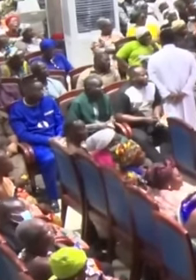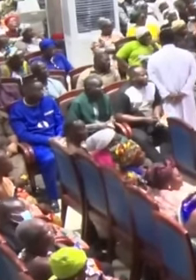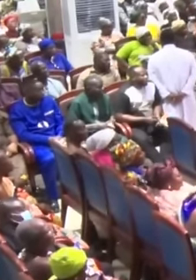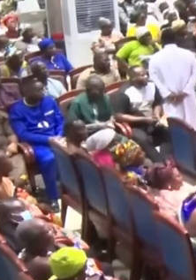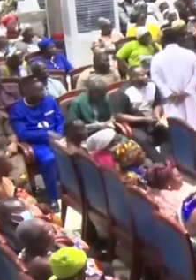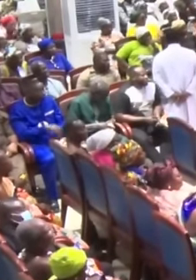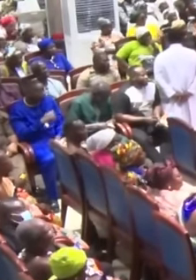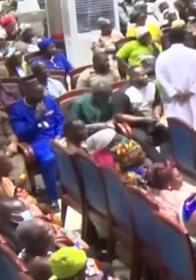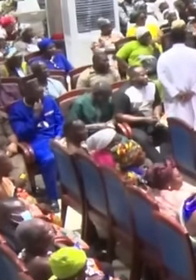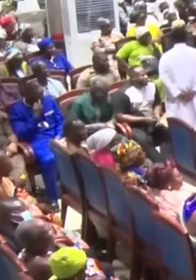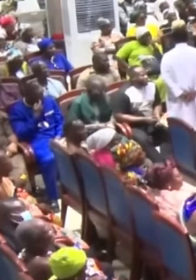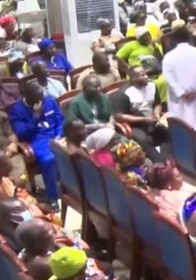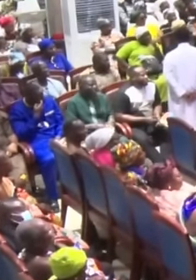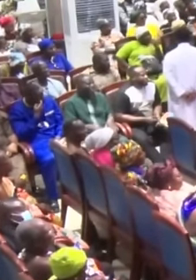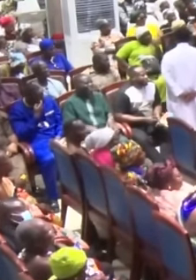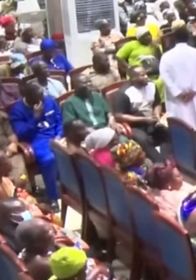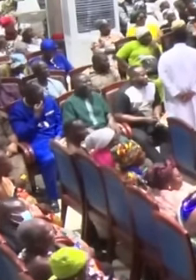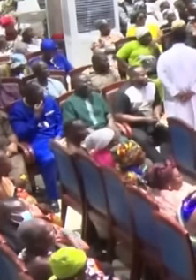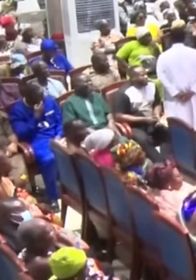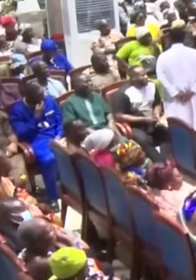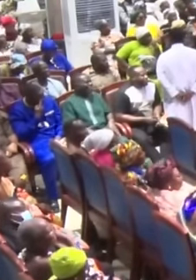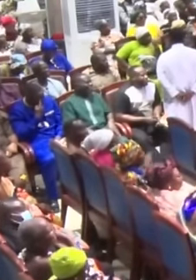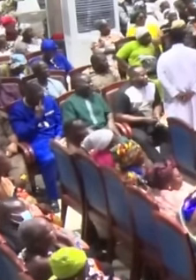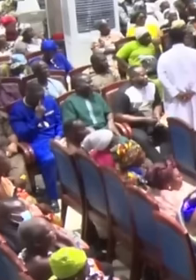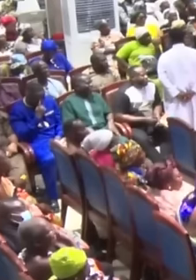Hallelujah. Why am I old